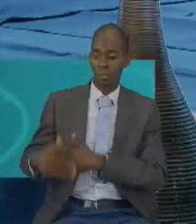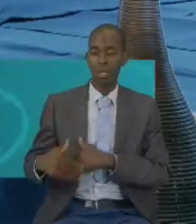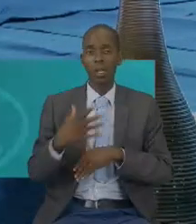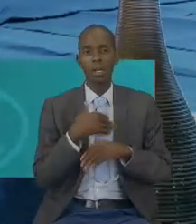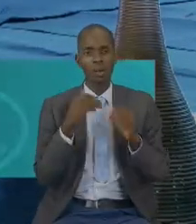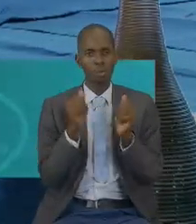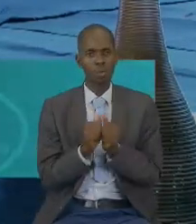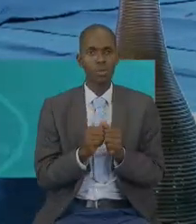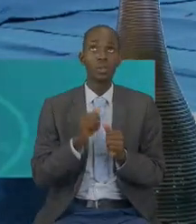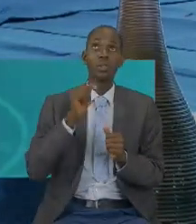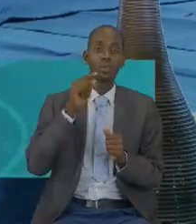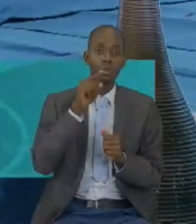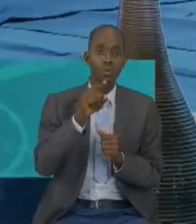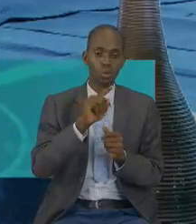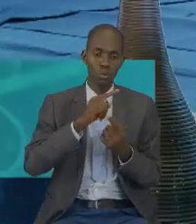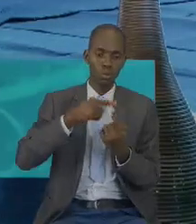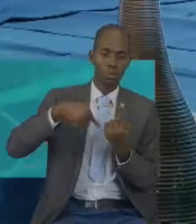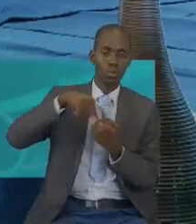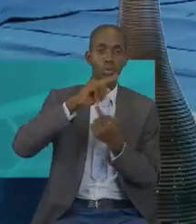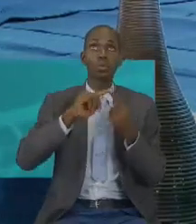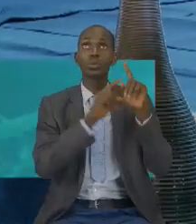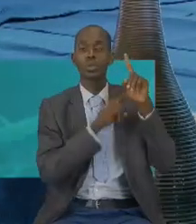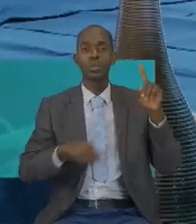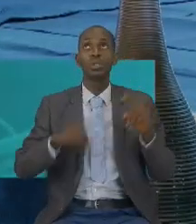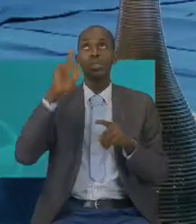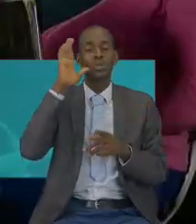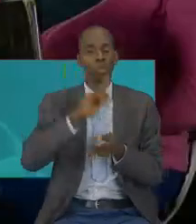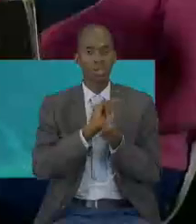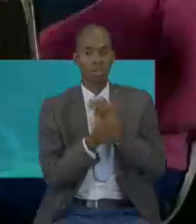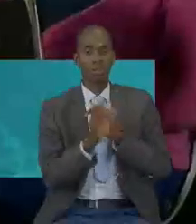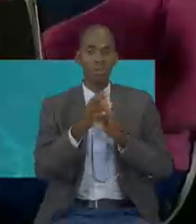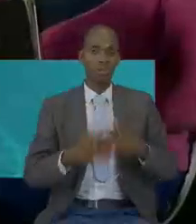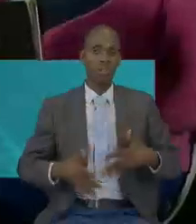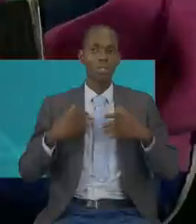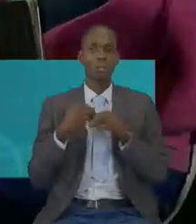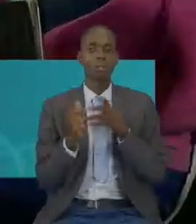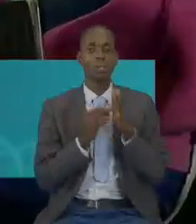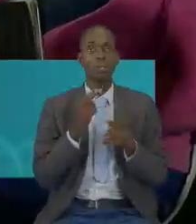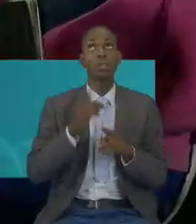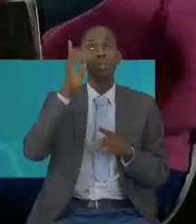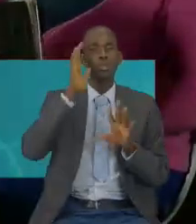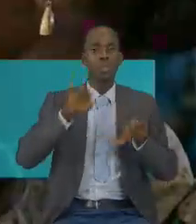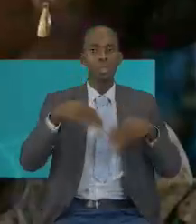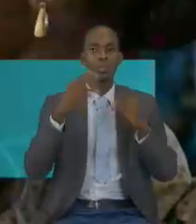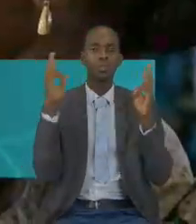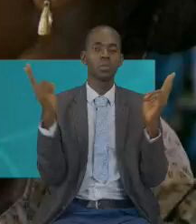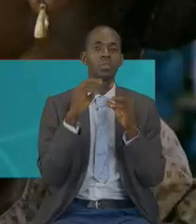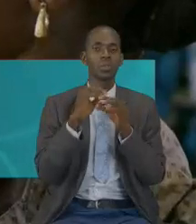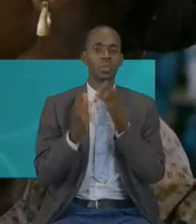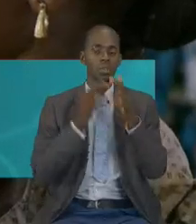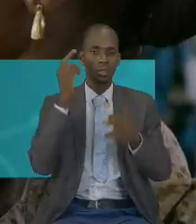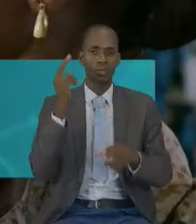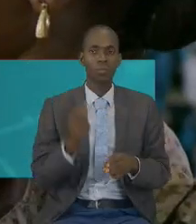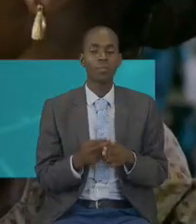you turning to the Lord, He will transform your life. He'll give you triumph. He'll give you